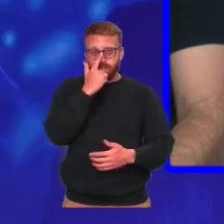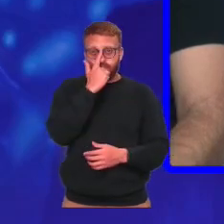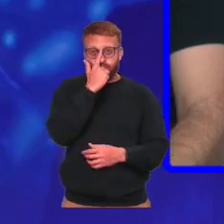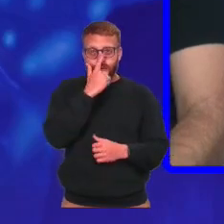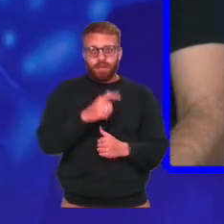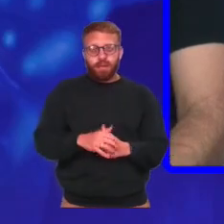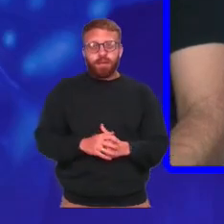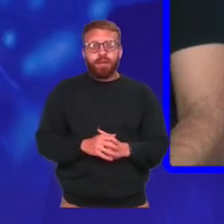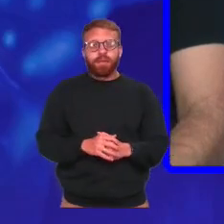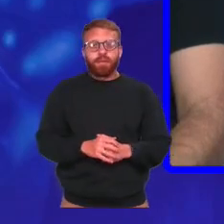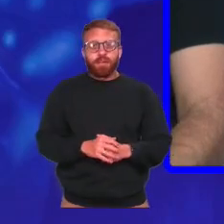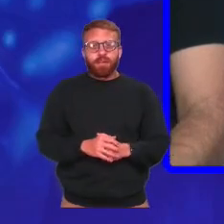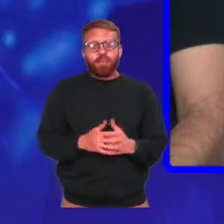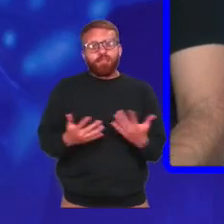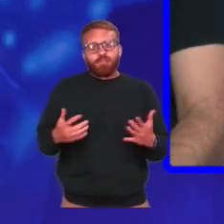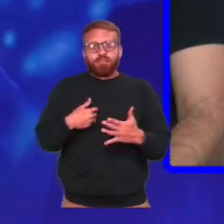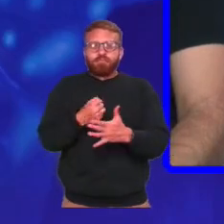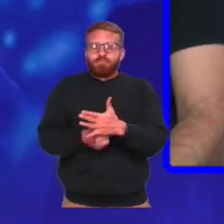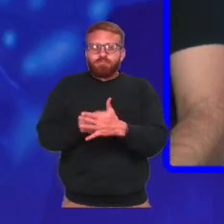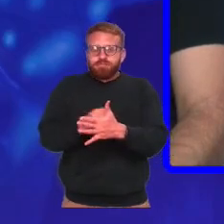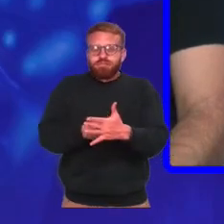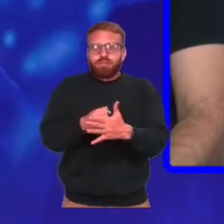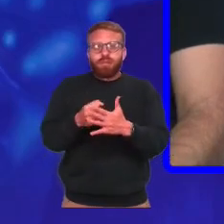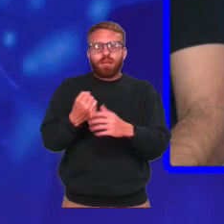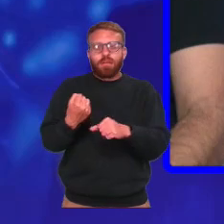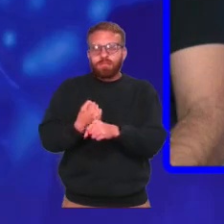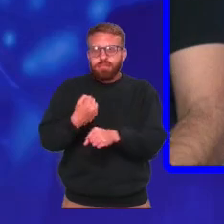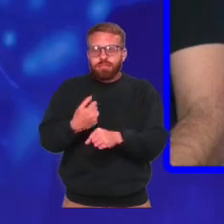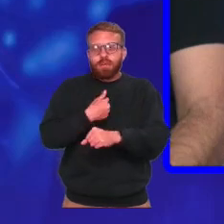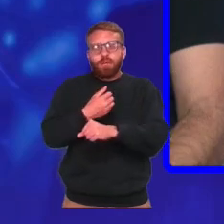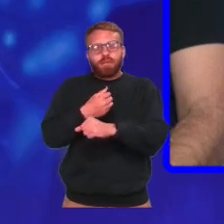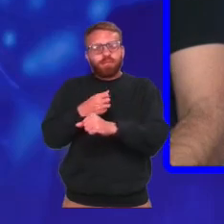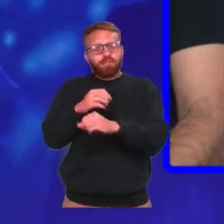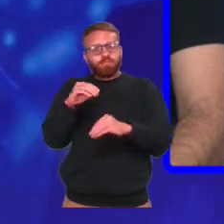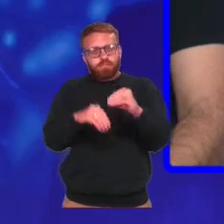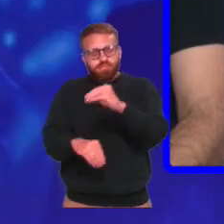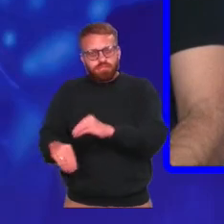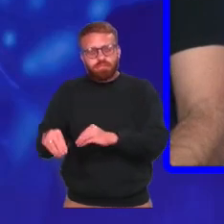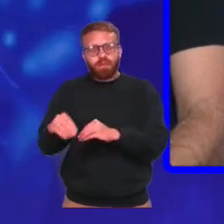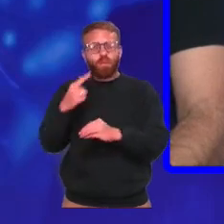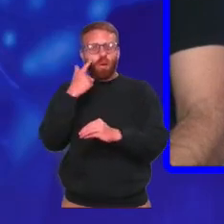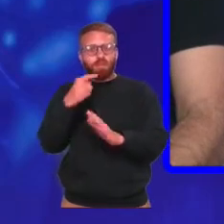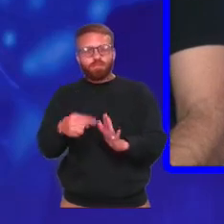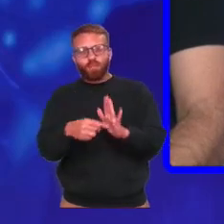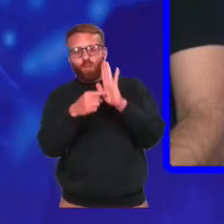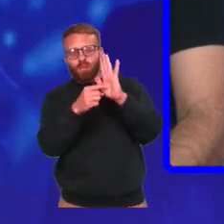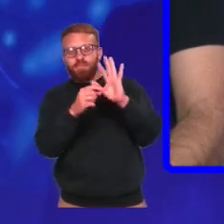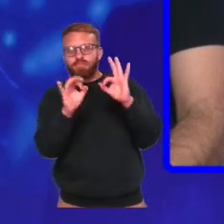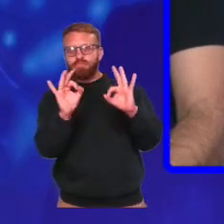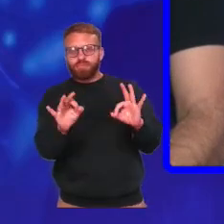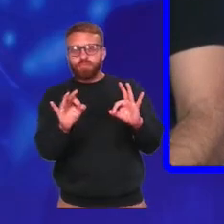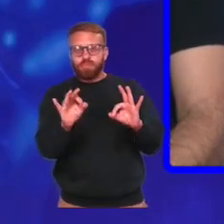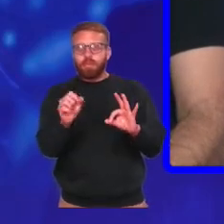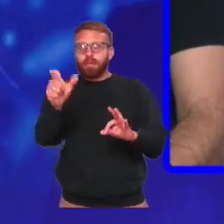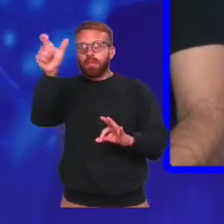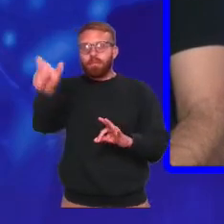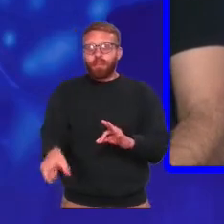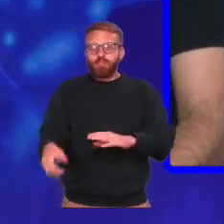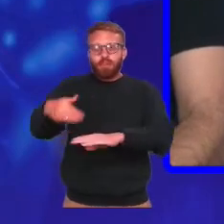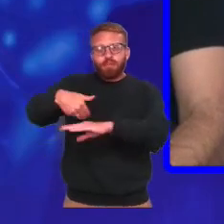all the work easily and also be able to give feedback to our providers in a more standardized way.